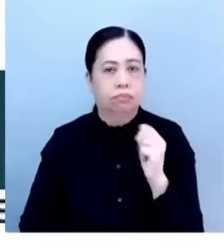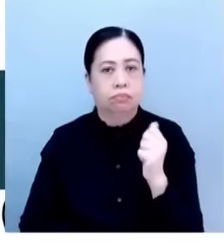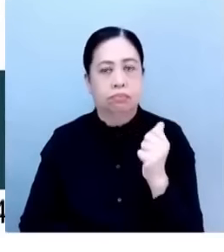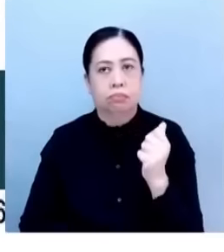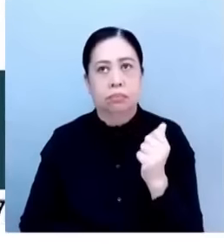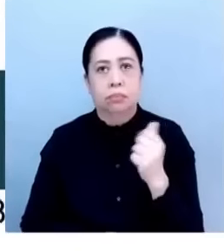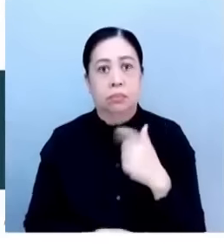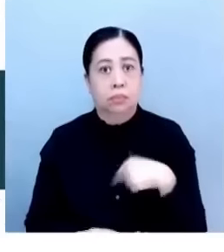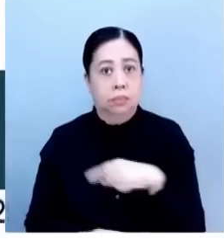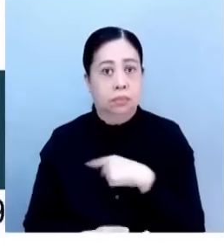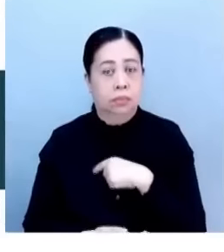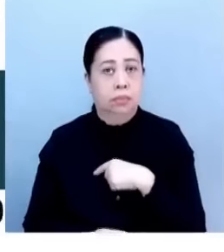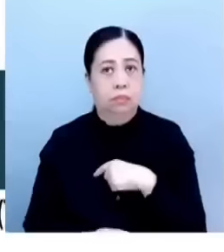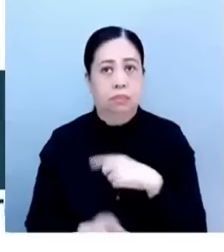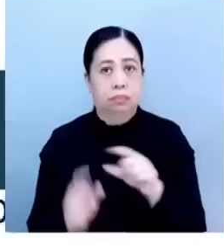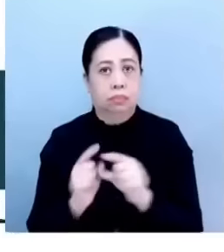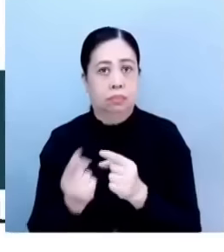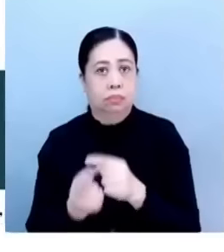sa parte ng pirma,